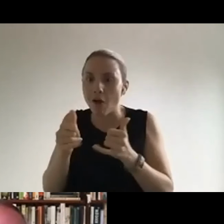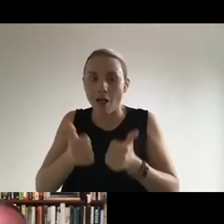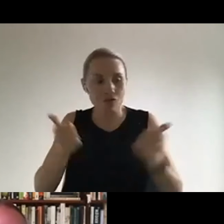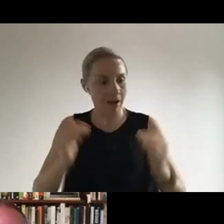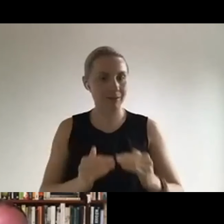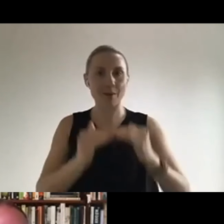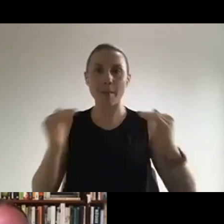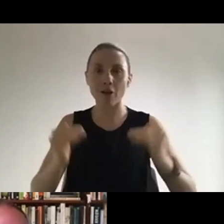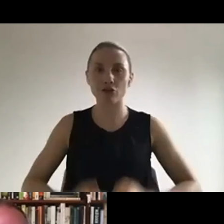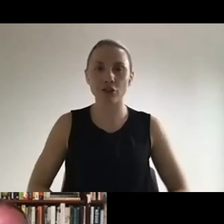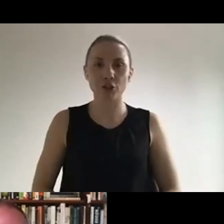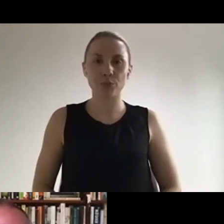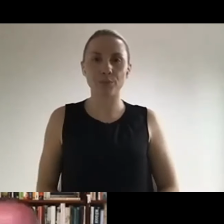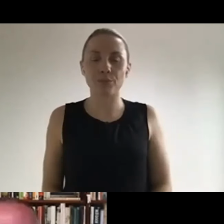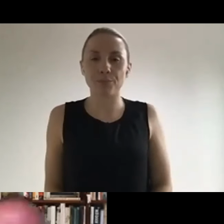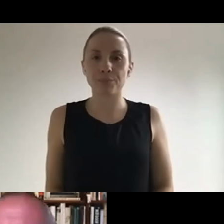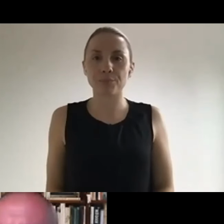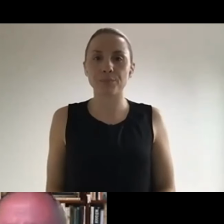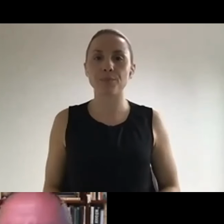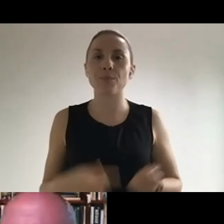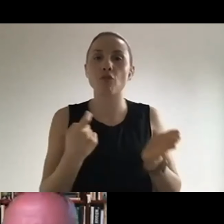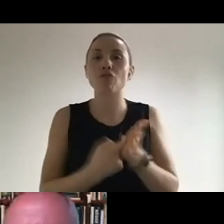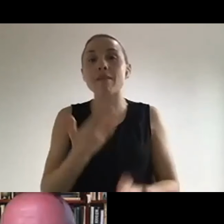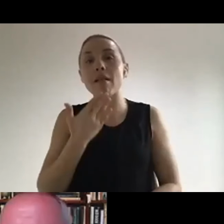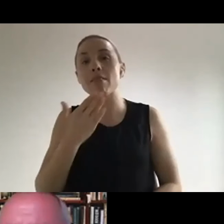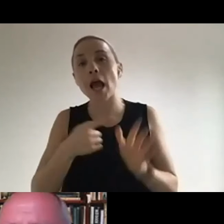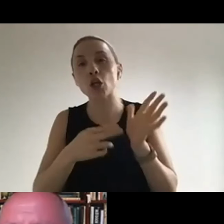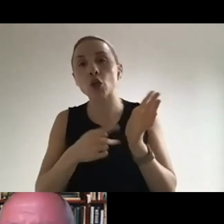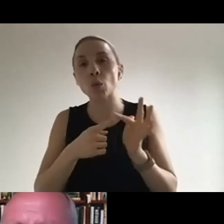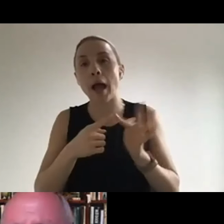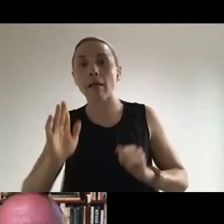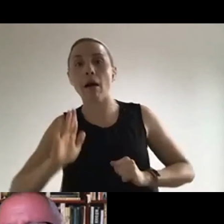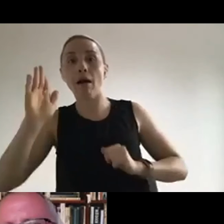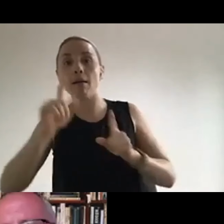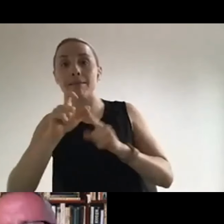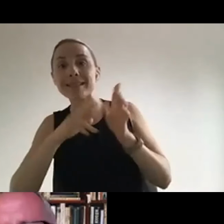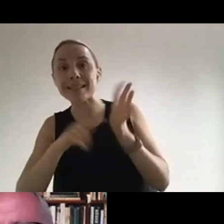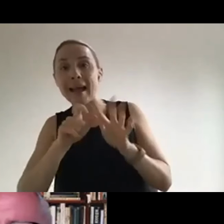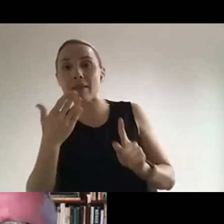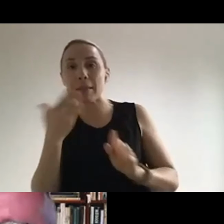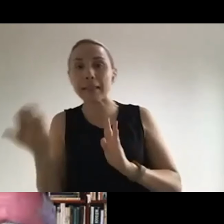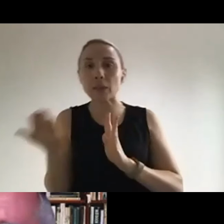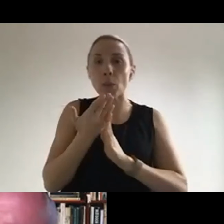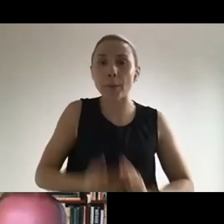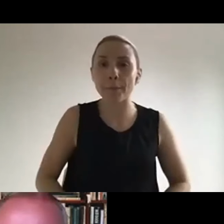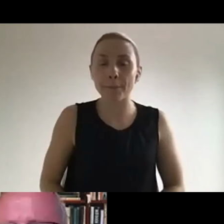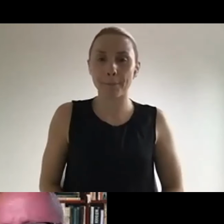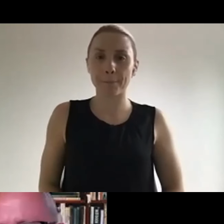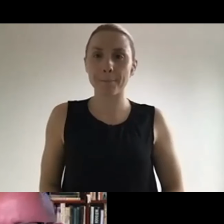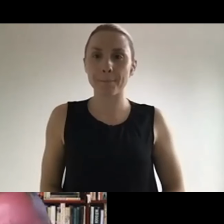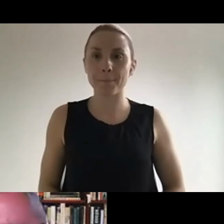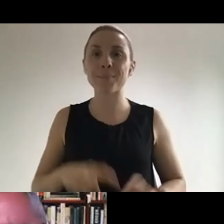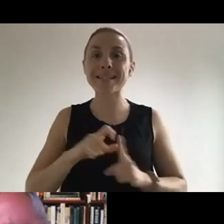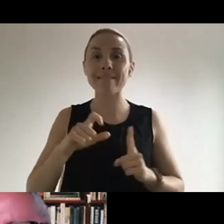Okay, thanks, Anne. So I think earlier on, yes, yeah, David. Yeah. I really yearn for a